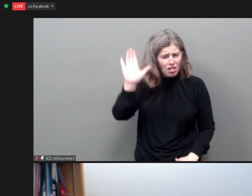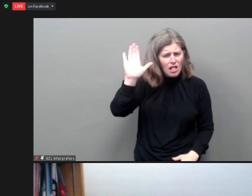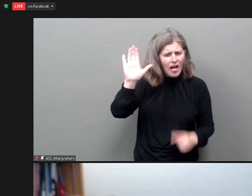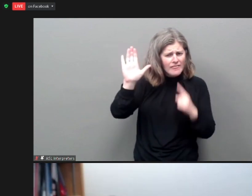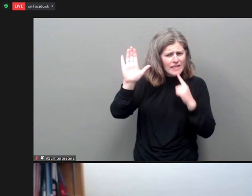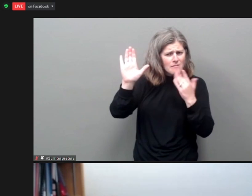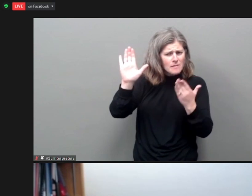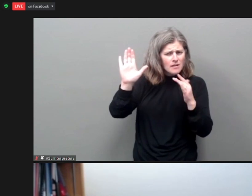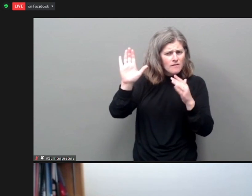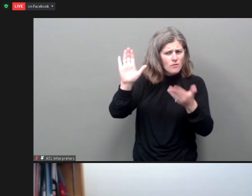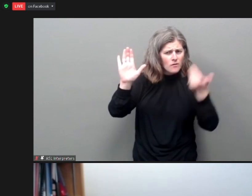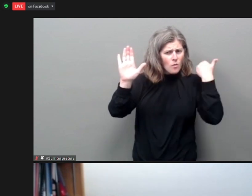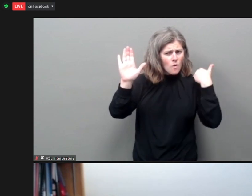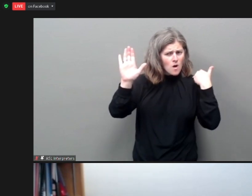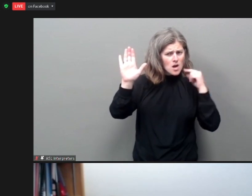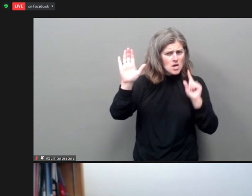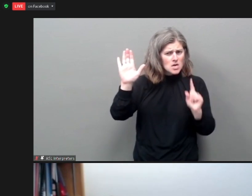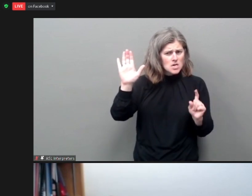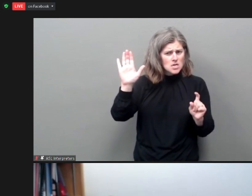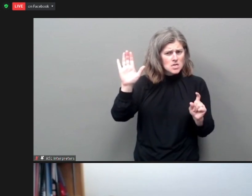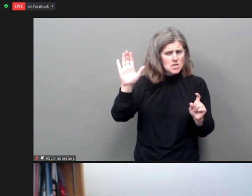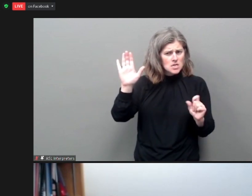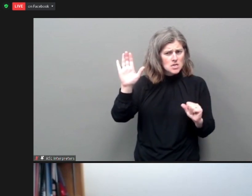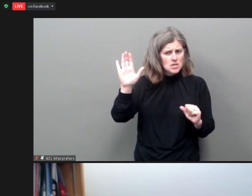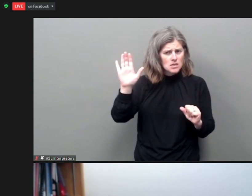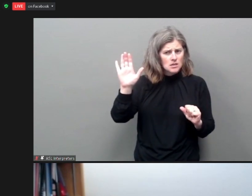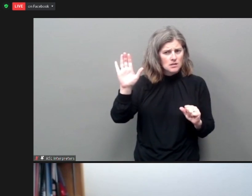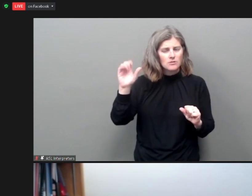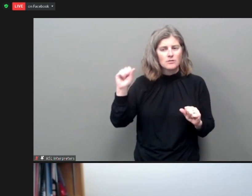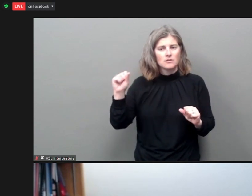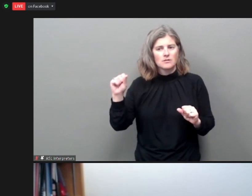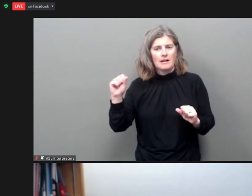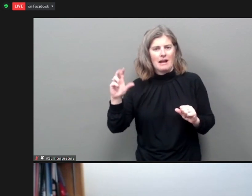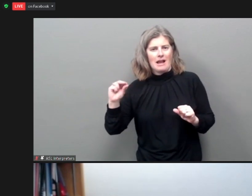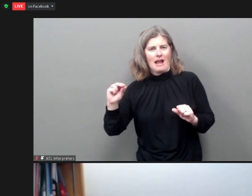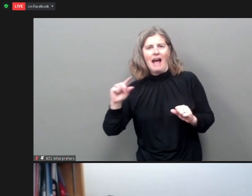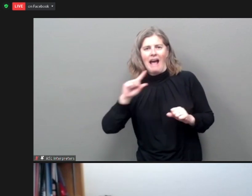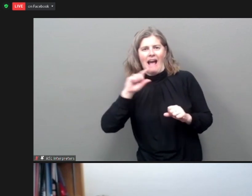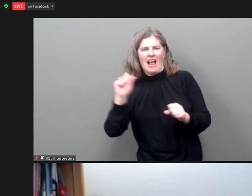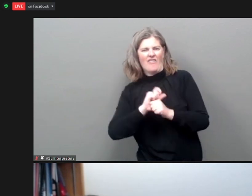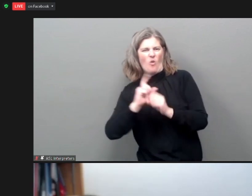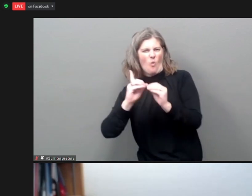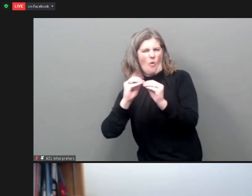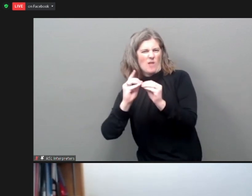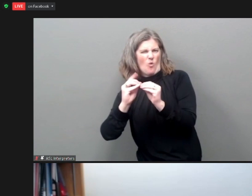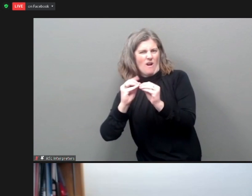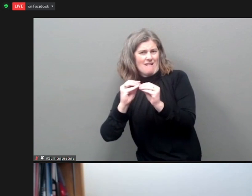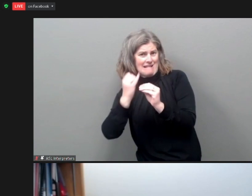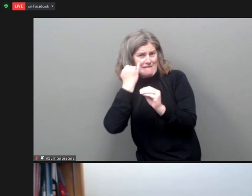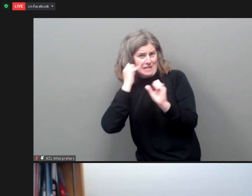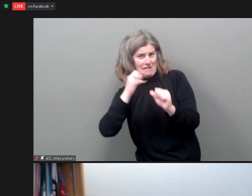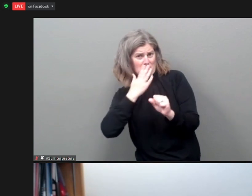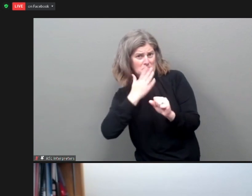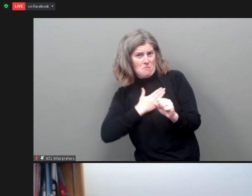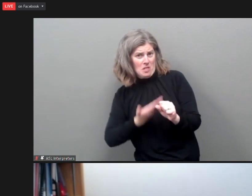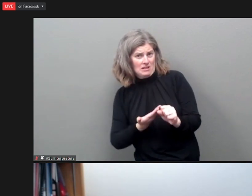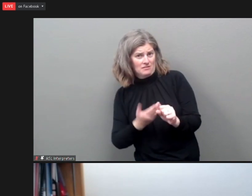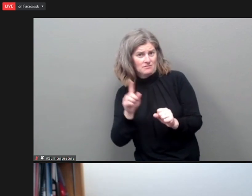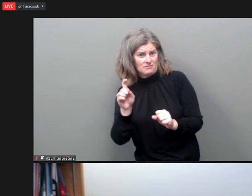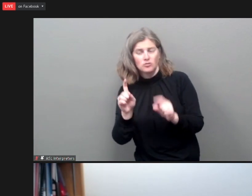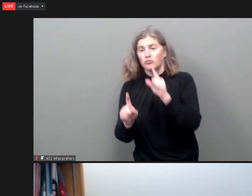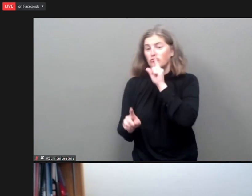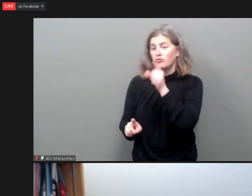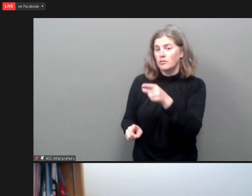have been from your previous question. Do you want to ask another question? Yeah, I just have one more, if you will indulge me. Thank